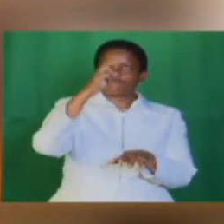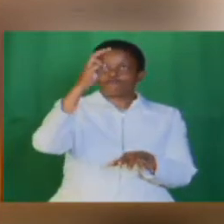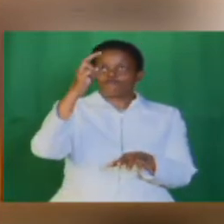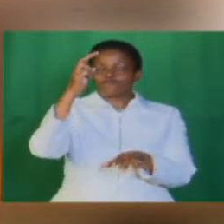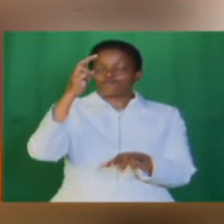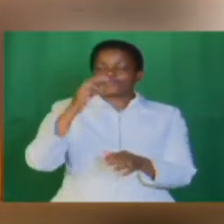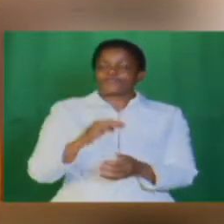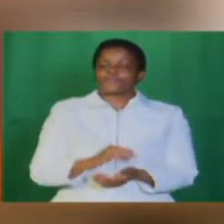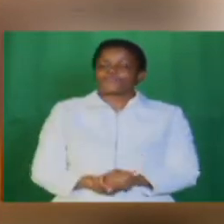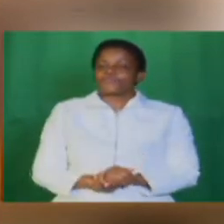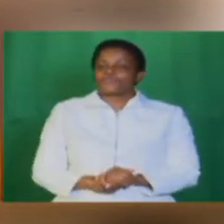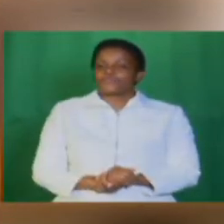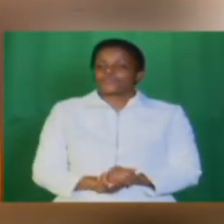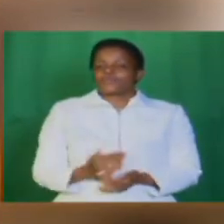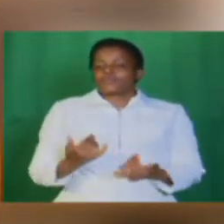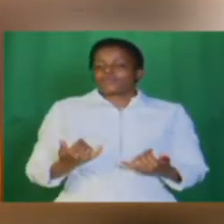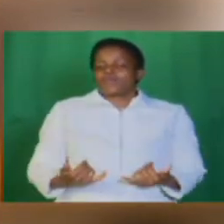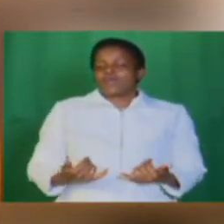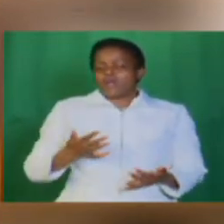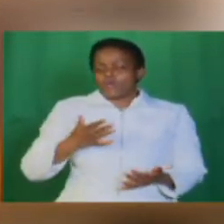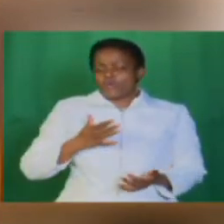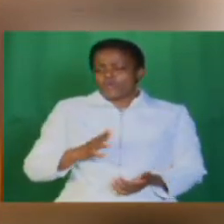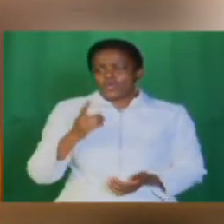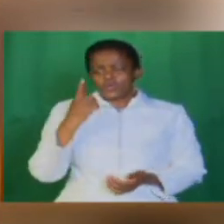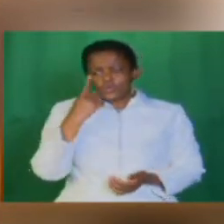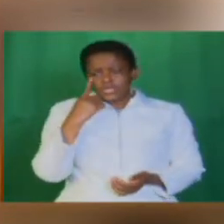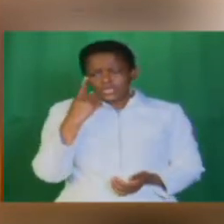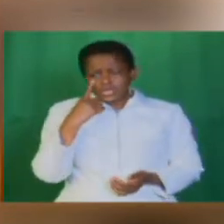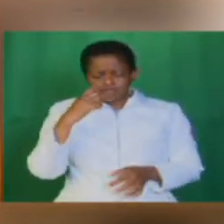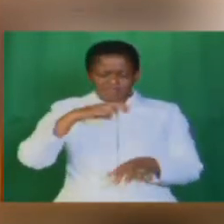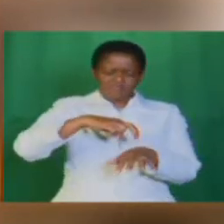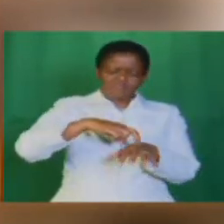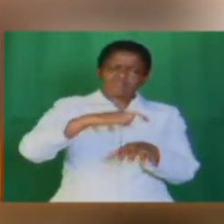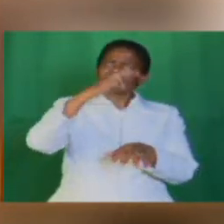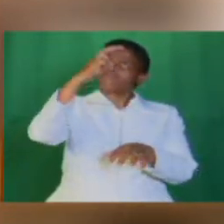let's move on and look at the ascension itself.